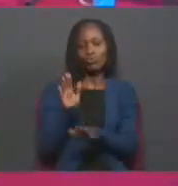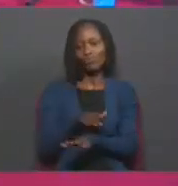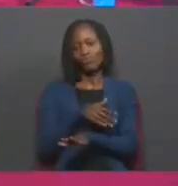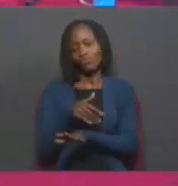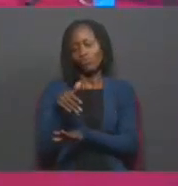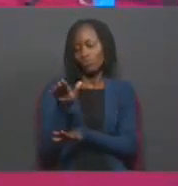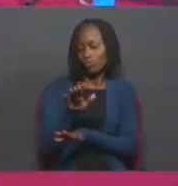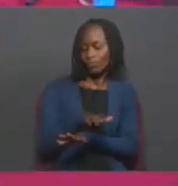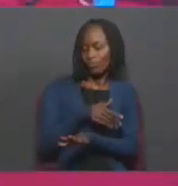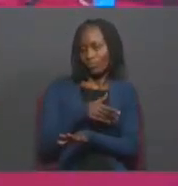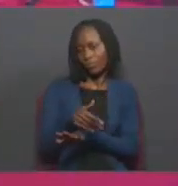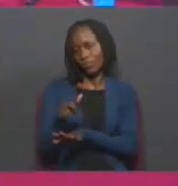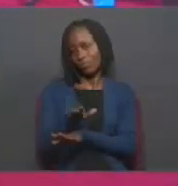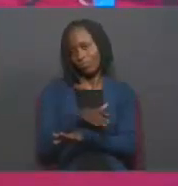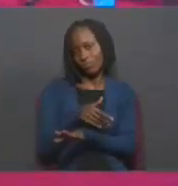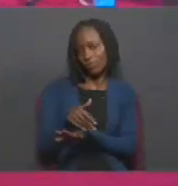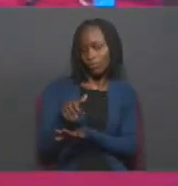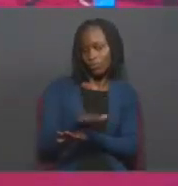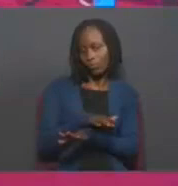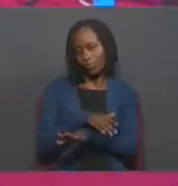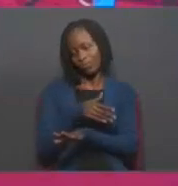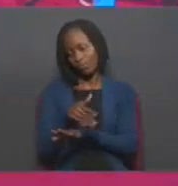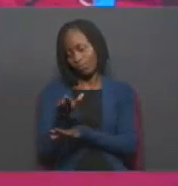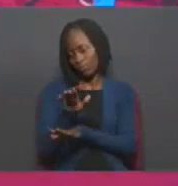Come on, clap your hands together with us.